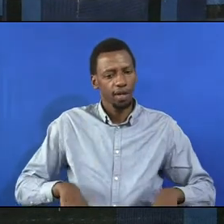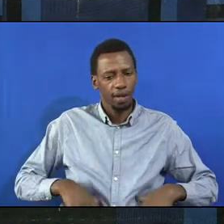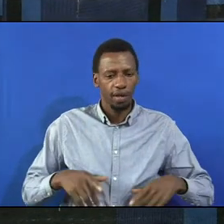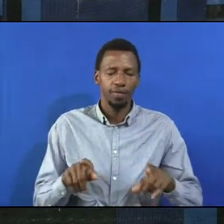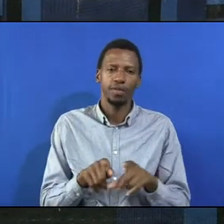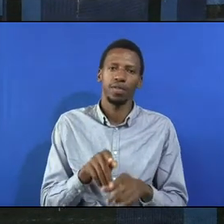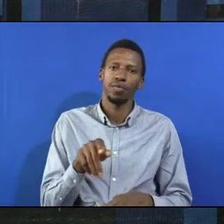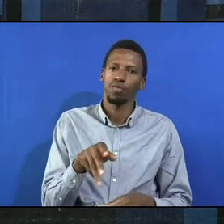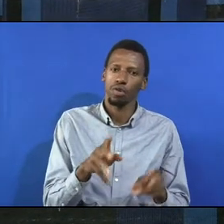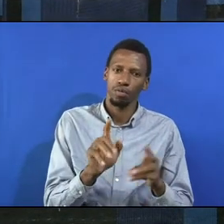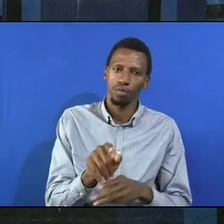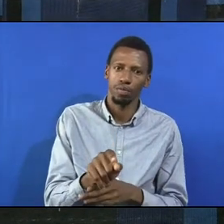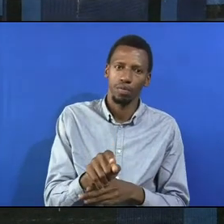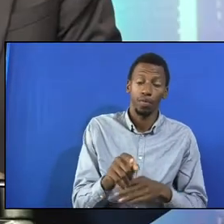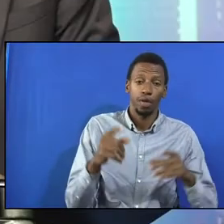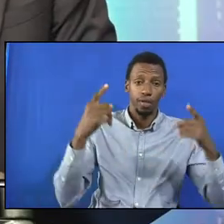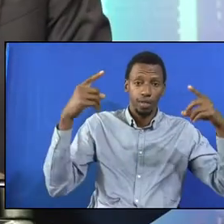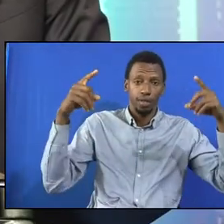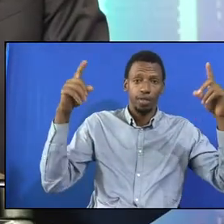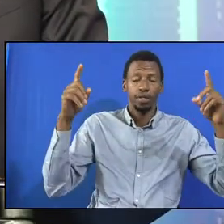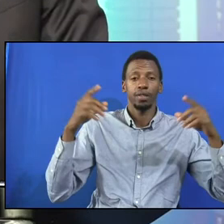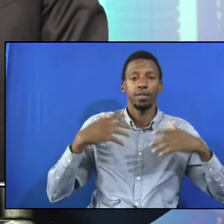After all, the successful people are the few.